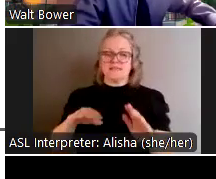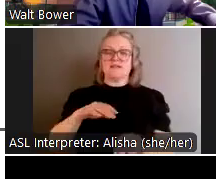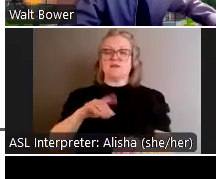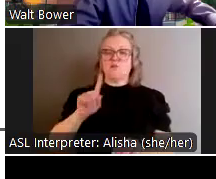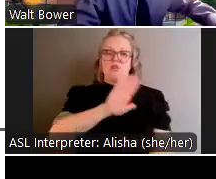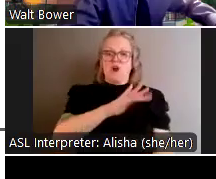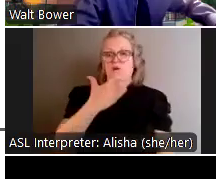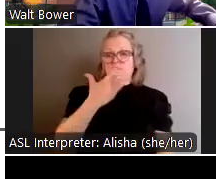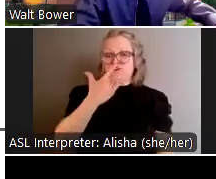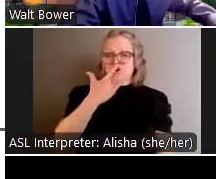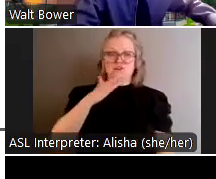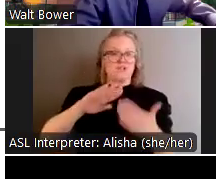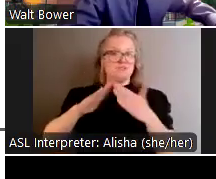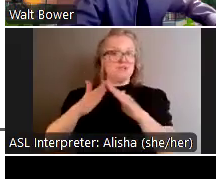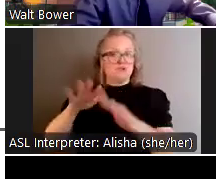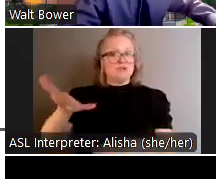community setting.